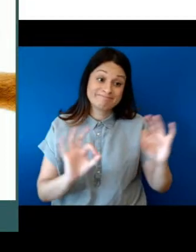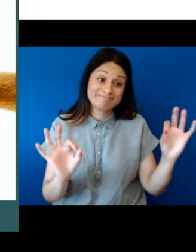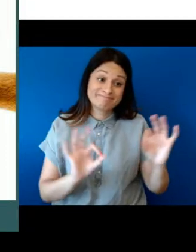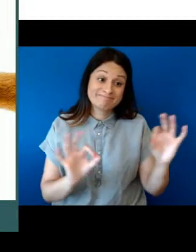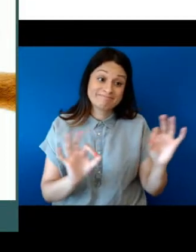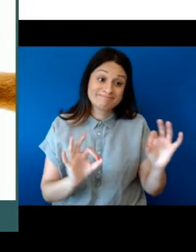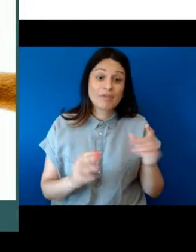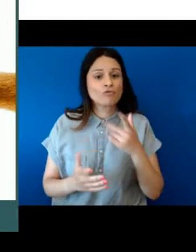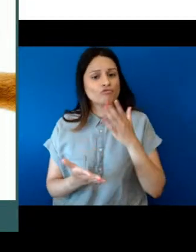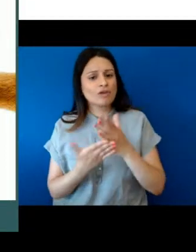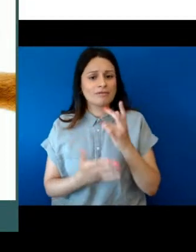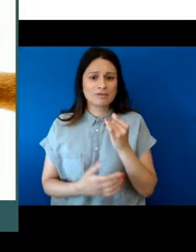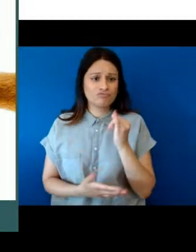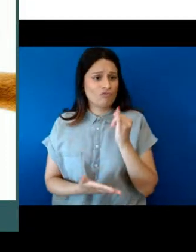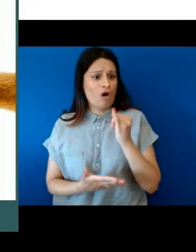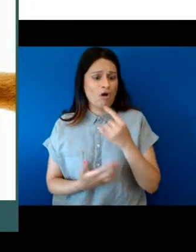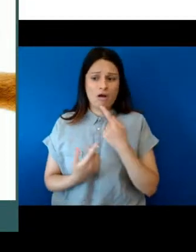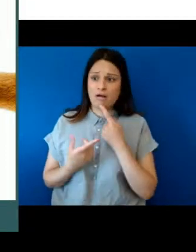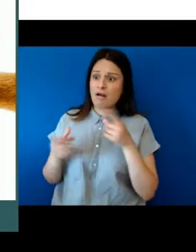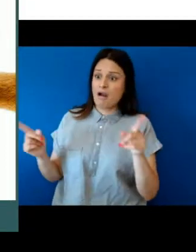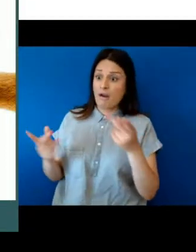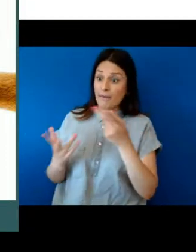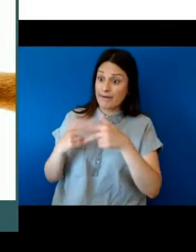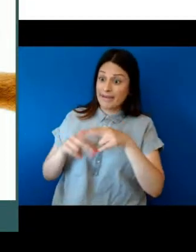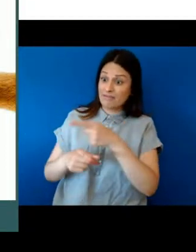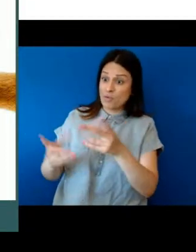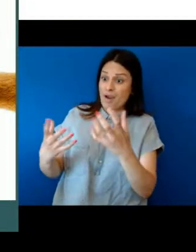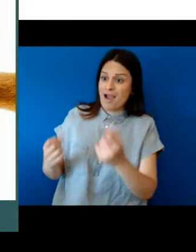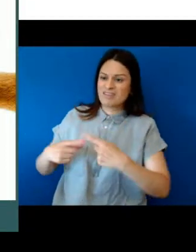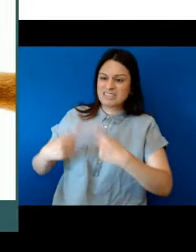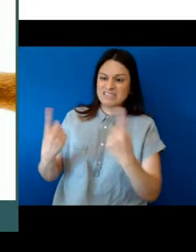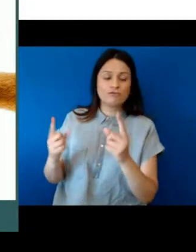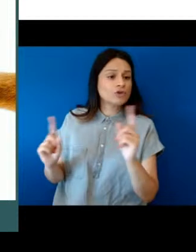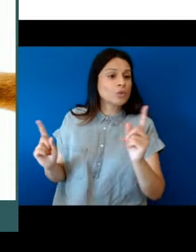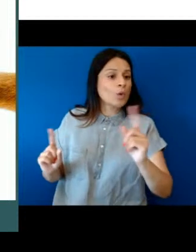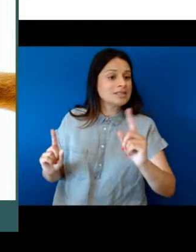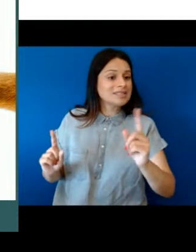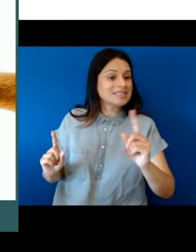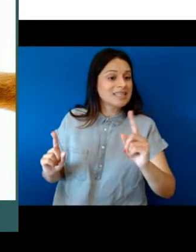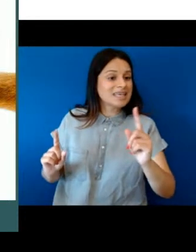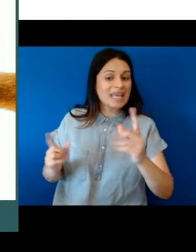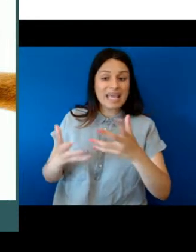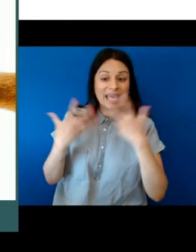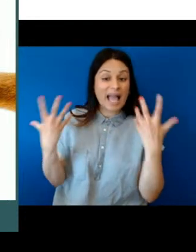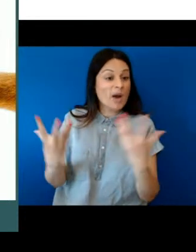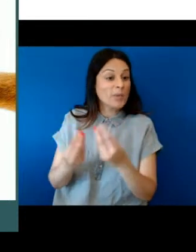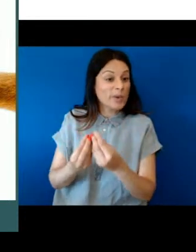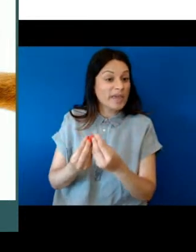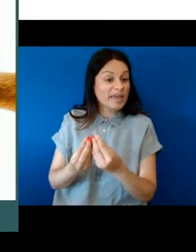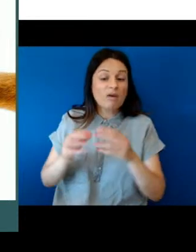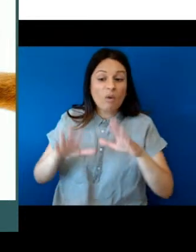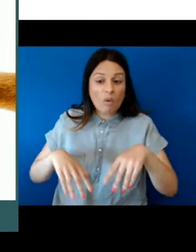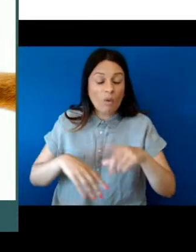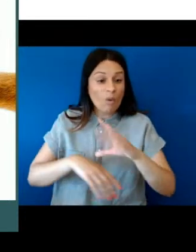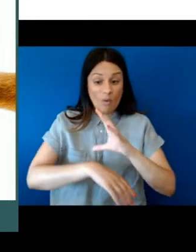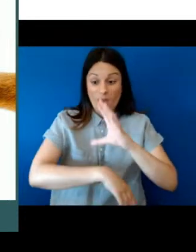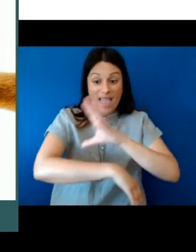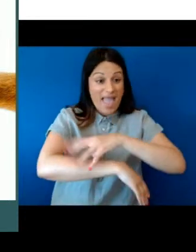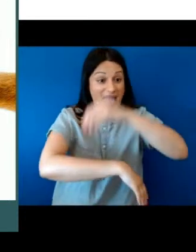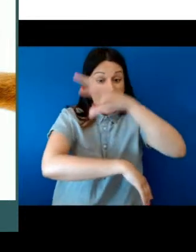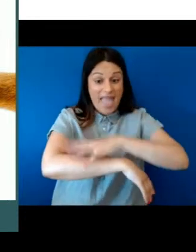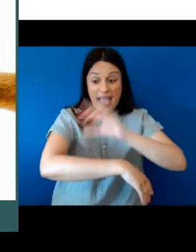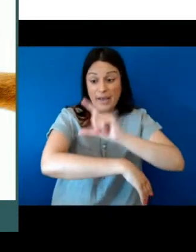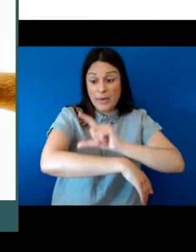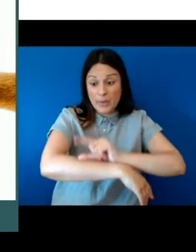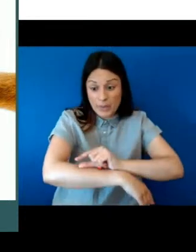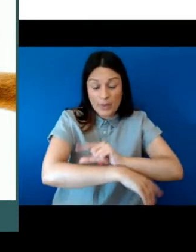say, if you had a different type of cat with very little hair, like the hairless things like Sphinx